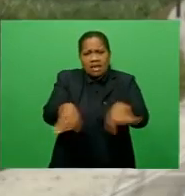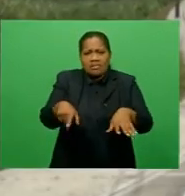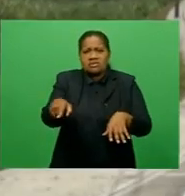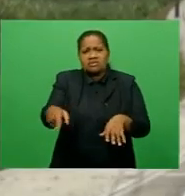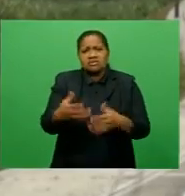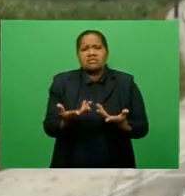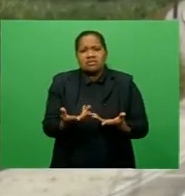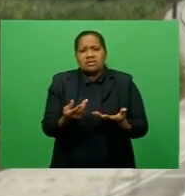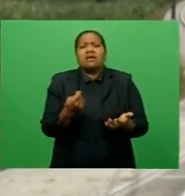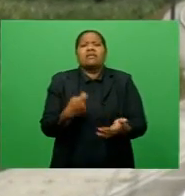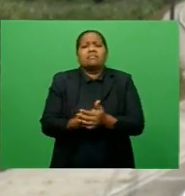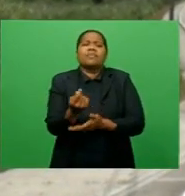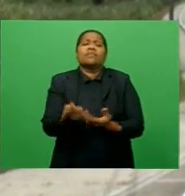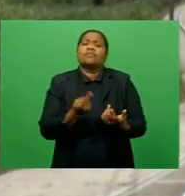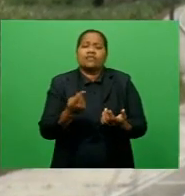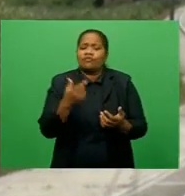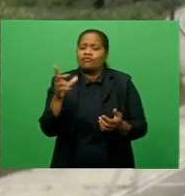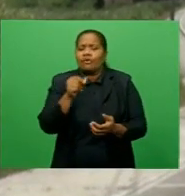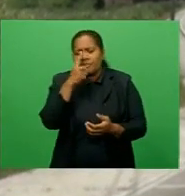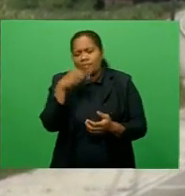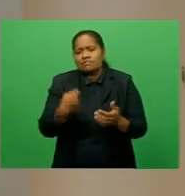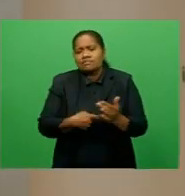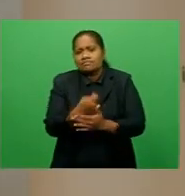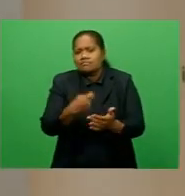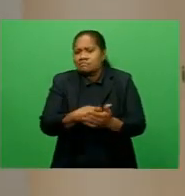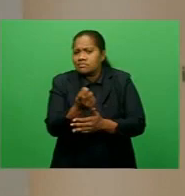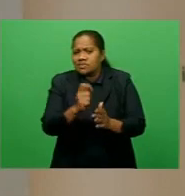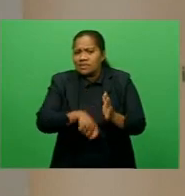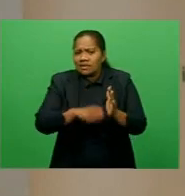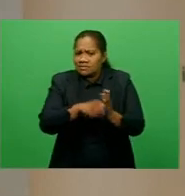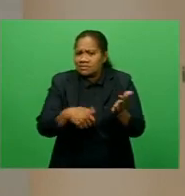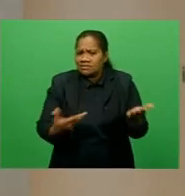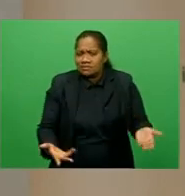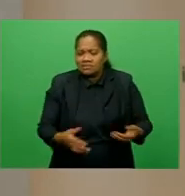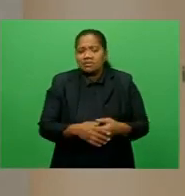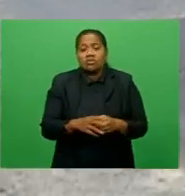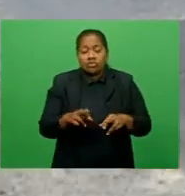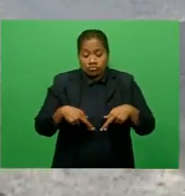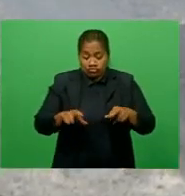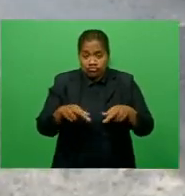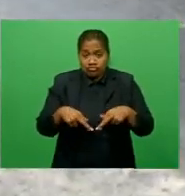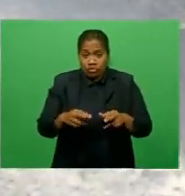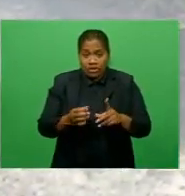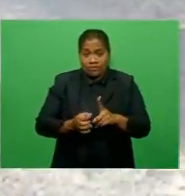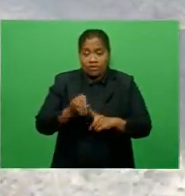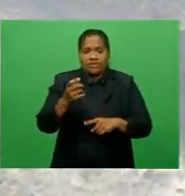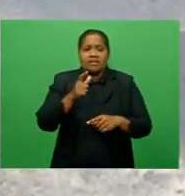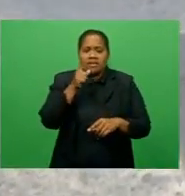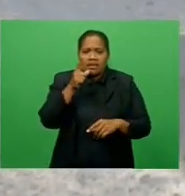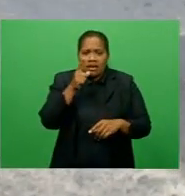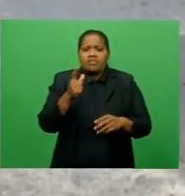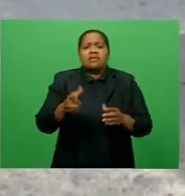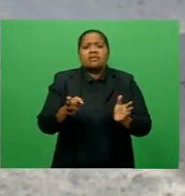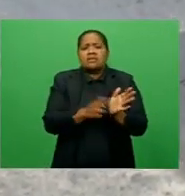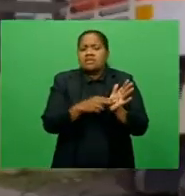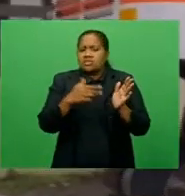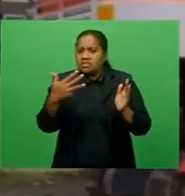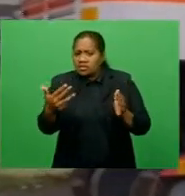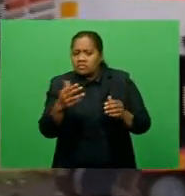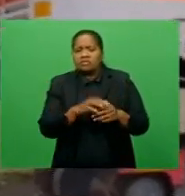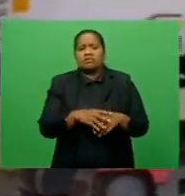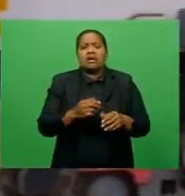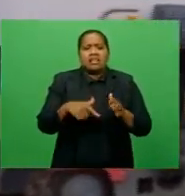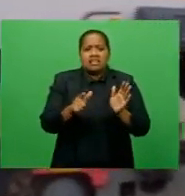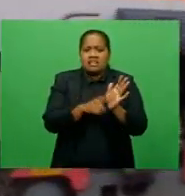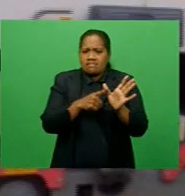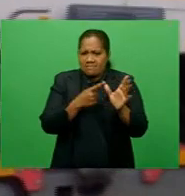taxpayers. The FRA is currently carrying out road improvement works in Lami, Nasinu Road, Milverton, Fulanga Street and Lakemba Road in